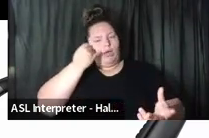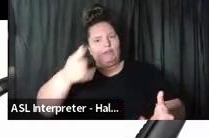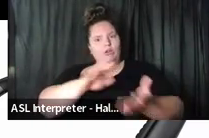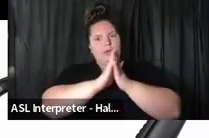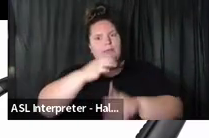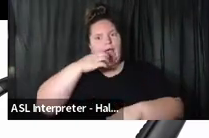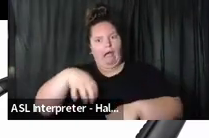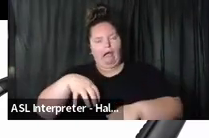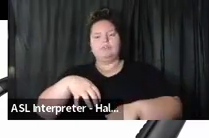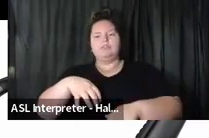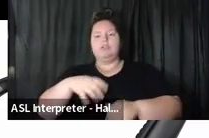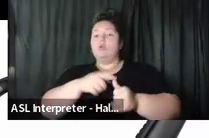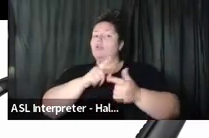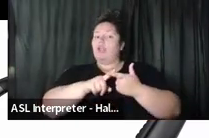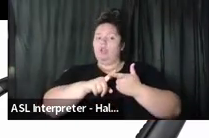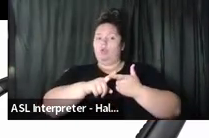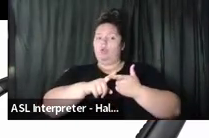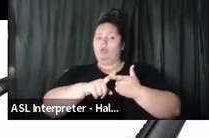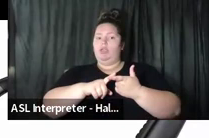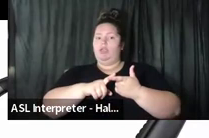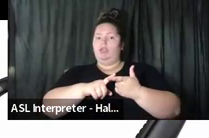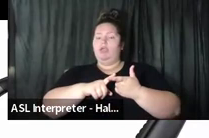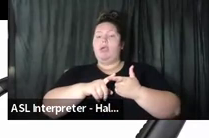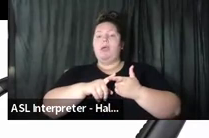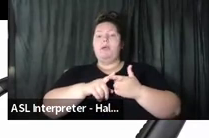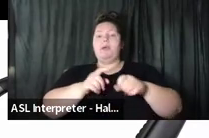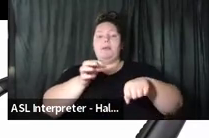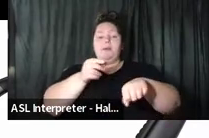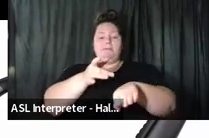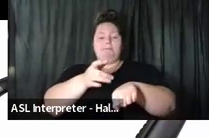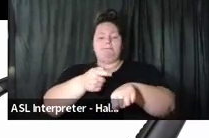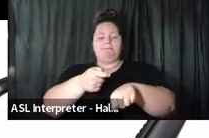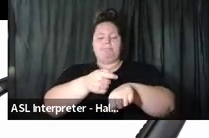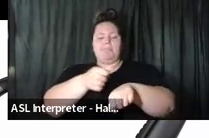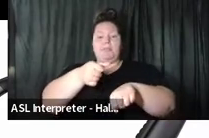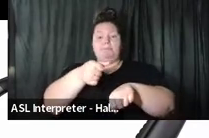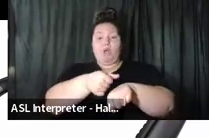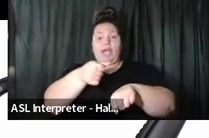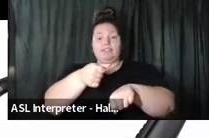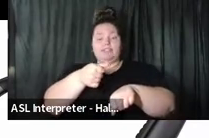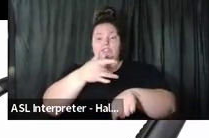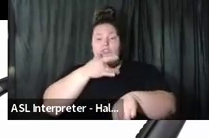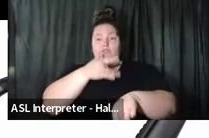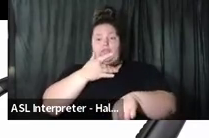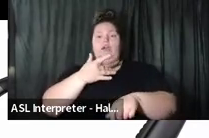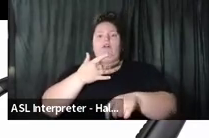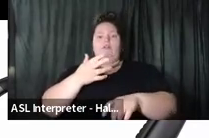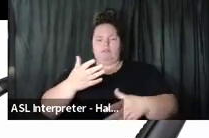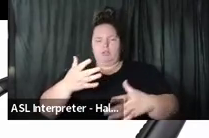can press for you to feel relief, and then it will send signals to you to your body to cool yourself down.